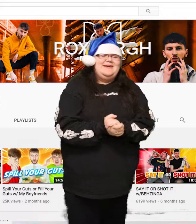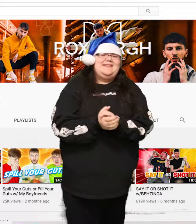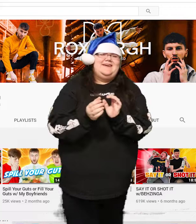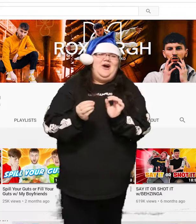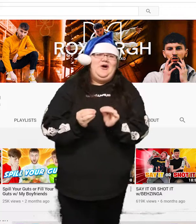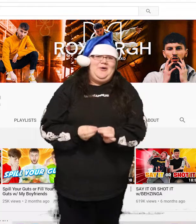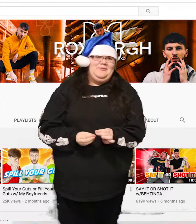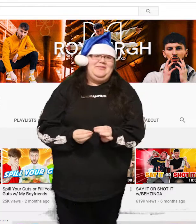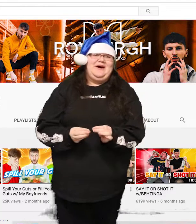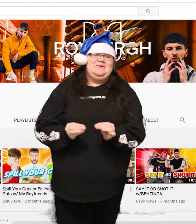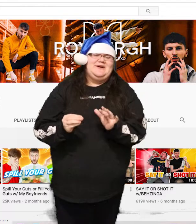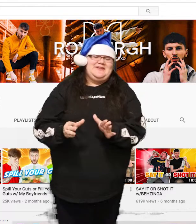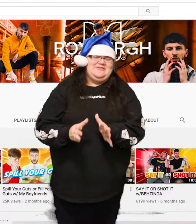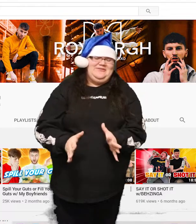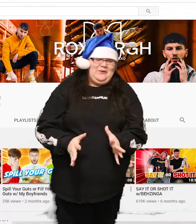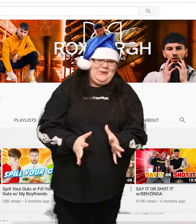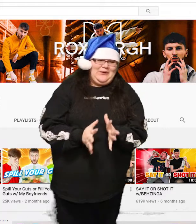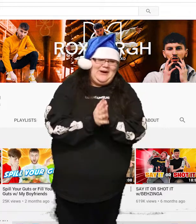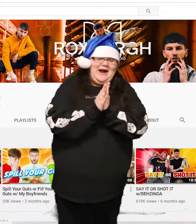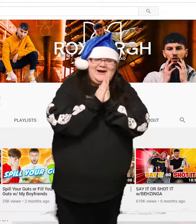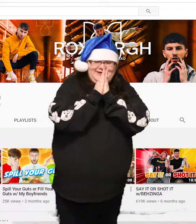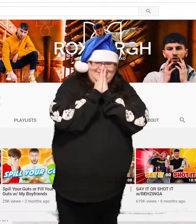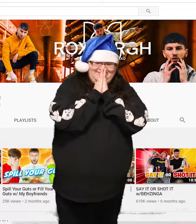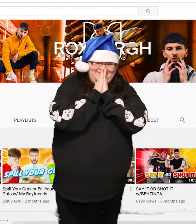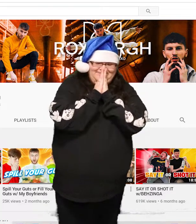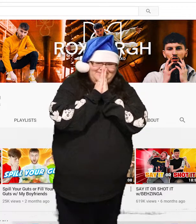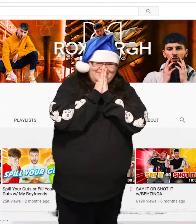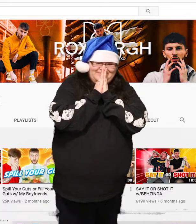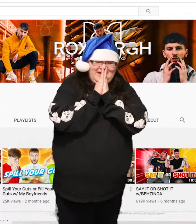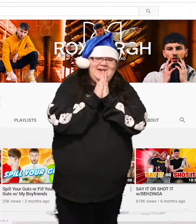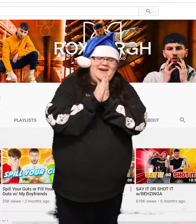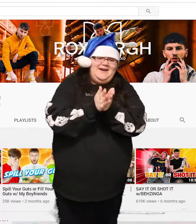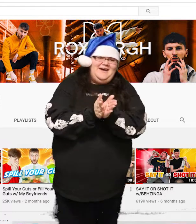I really hope that was for,